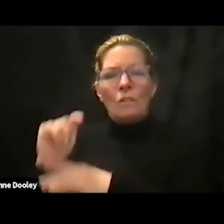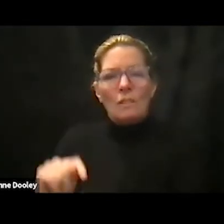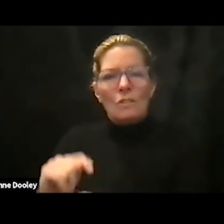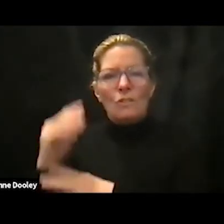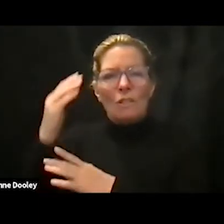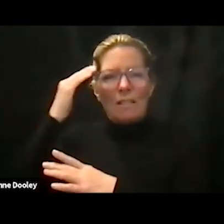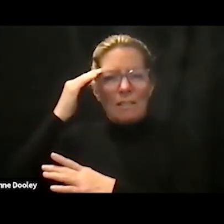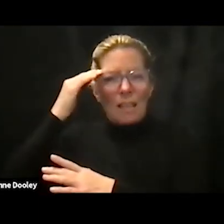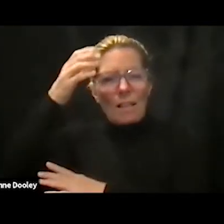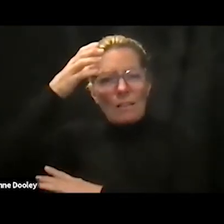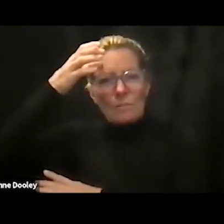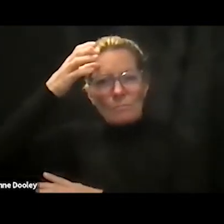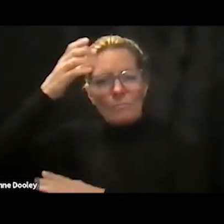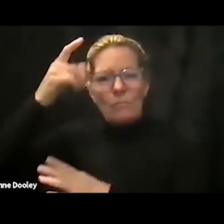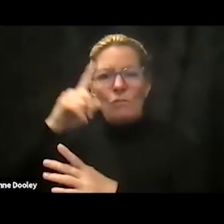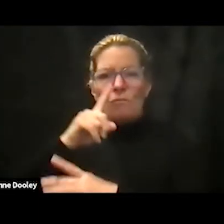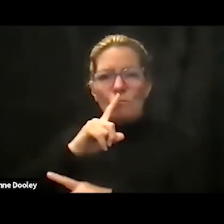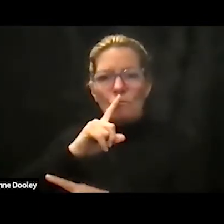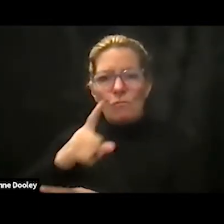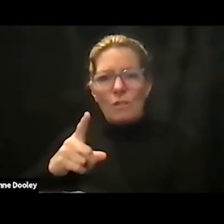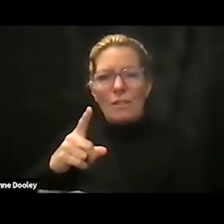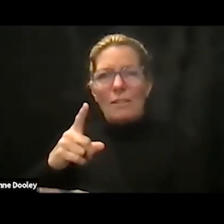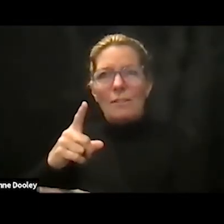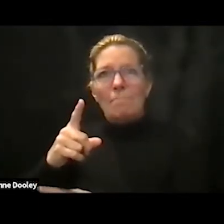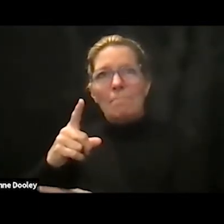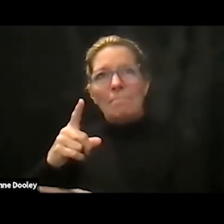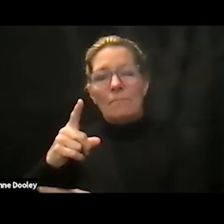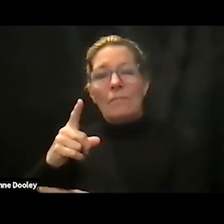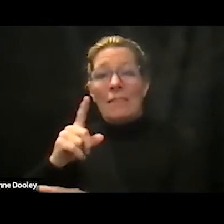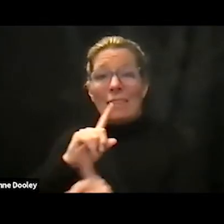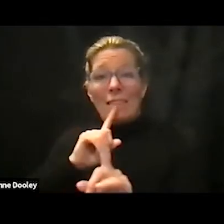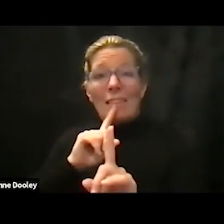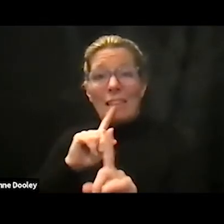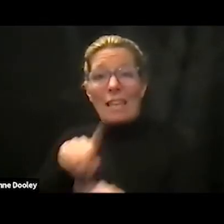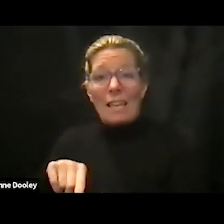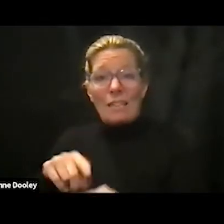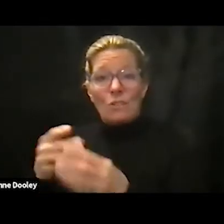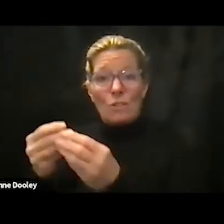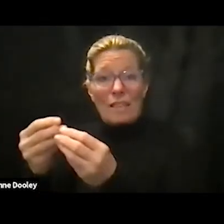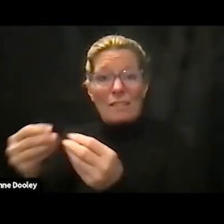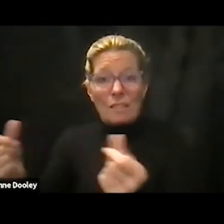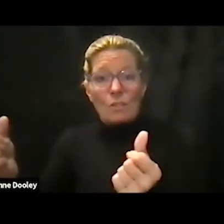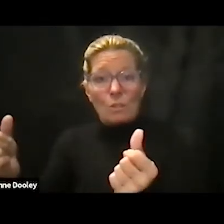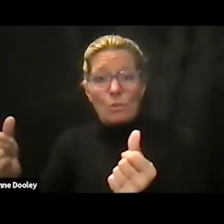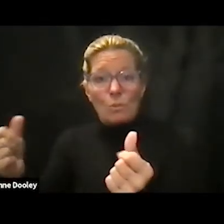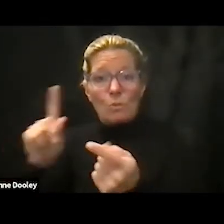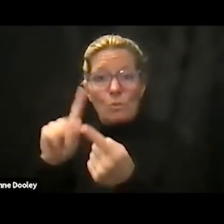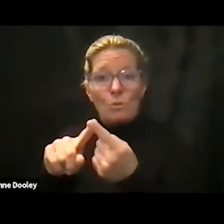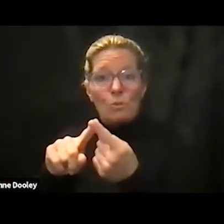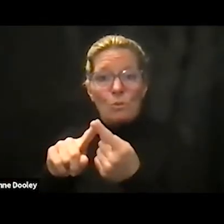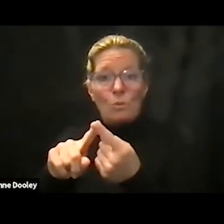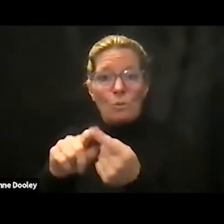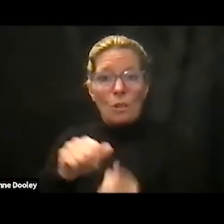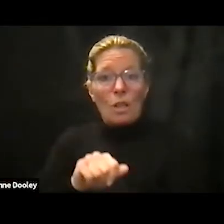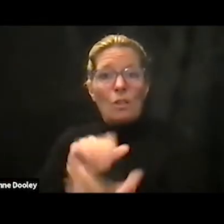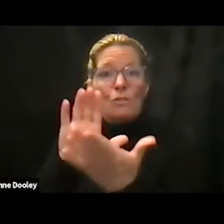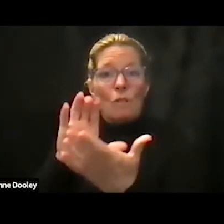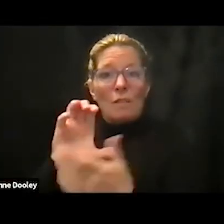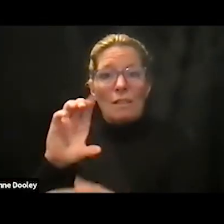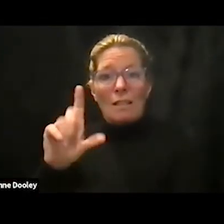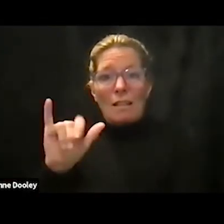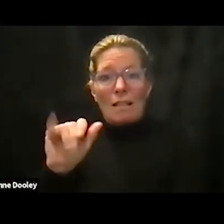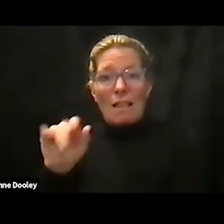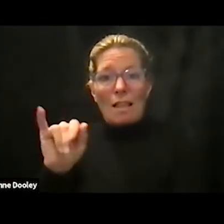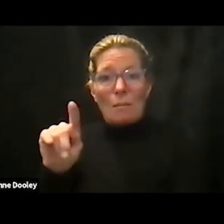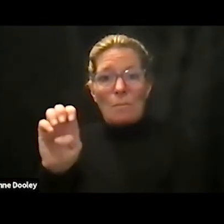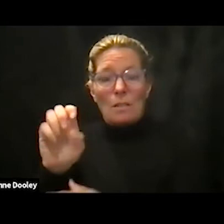knowledge really is the answer, is the solution to addressing climate change.